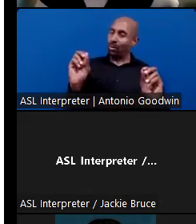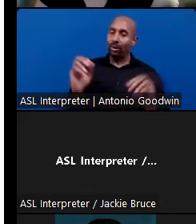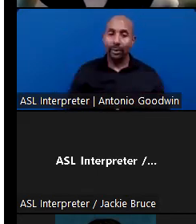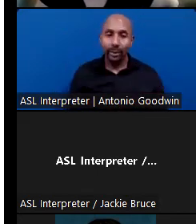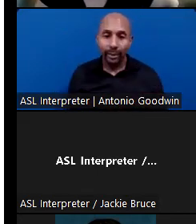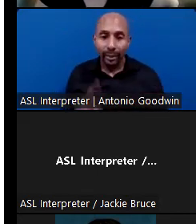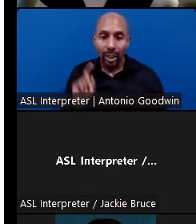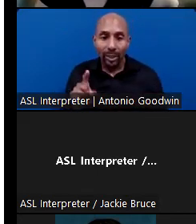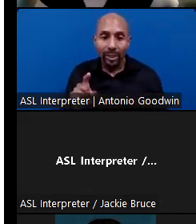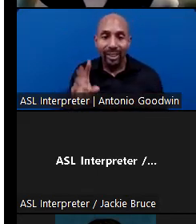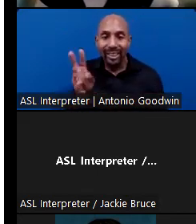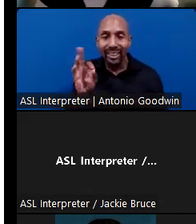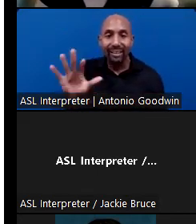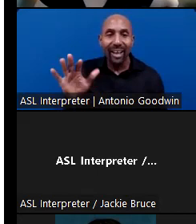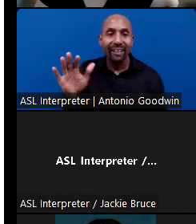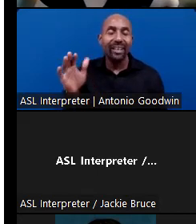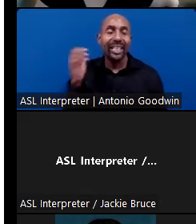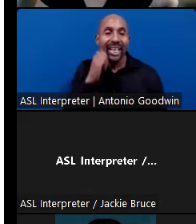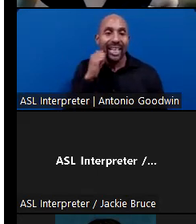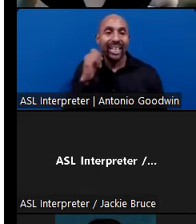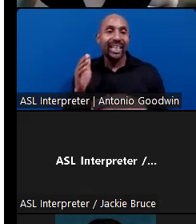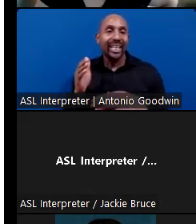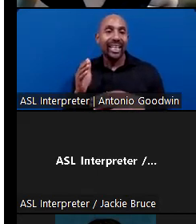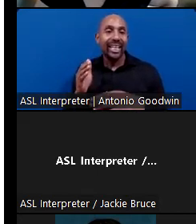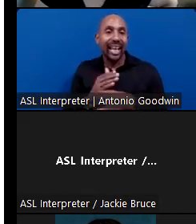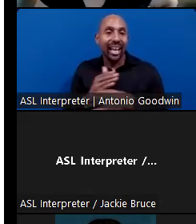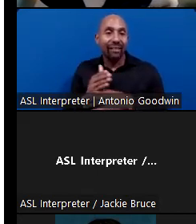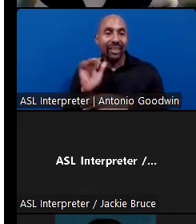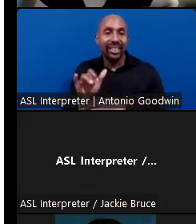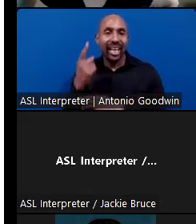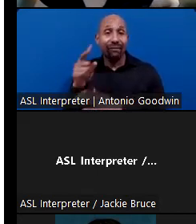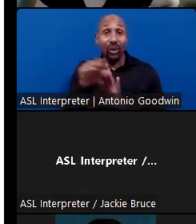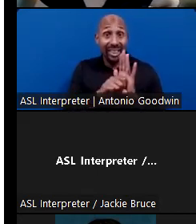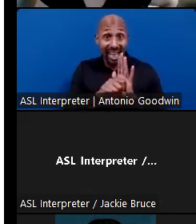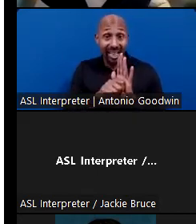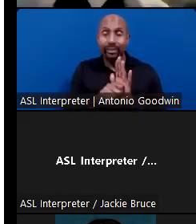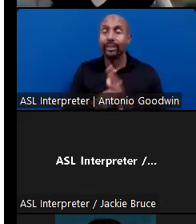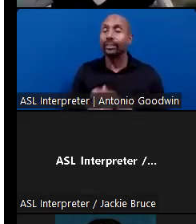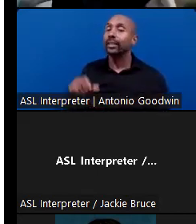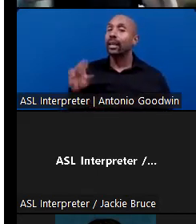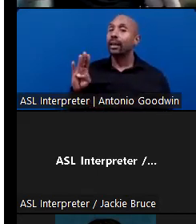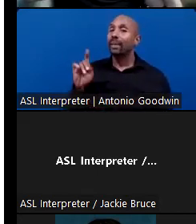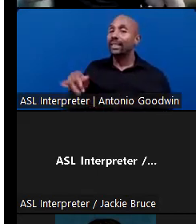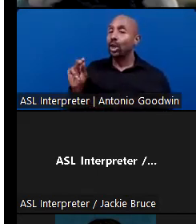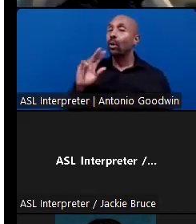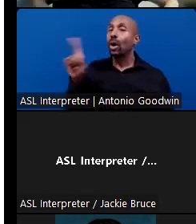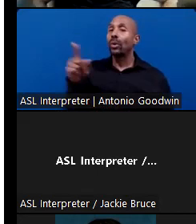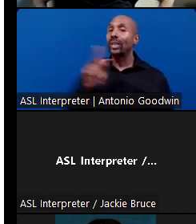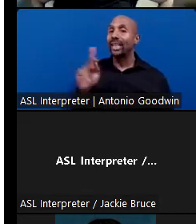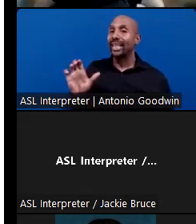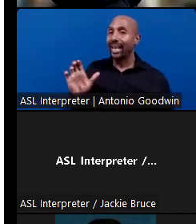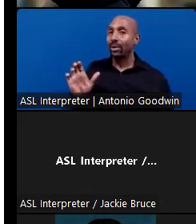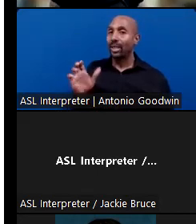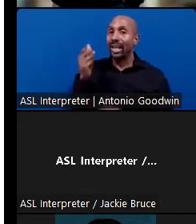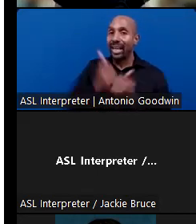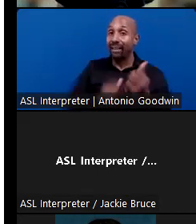daily average, is that for Washington State? No, nope, just King County. Just King County, wow, Yeah, okay. so all the numbers I'm giving are just